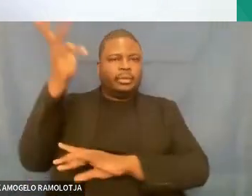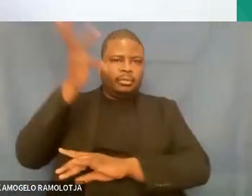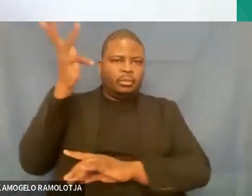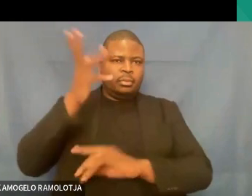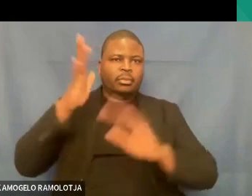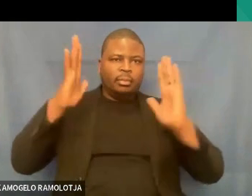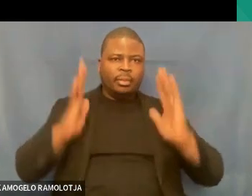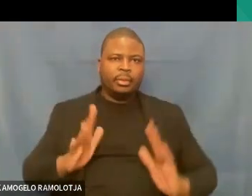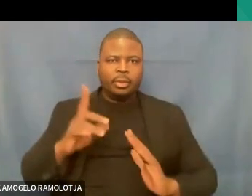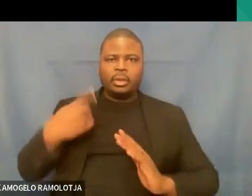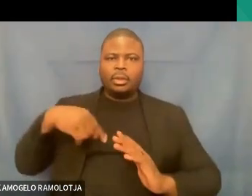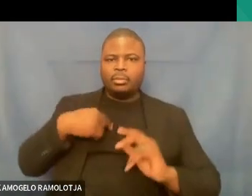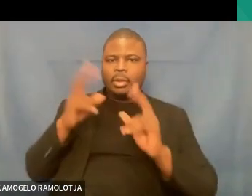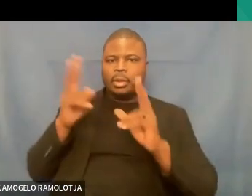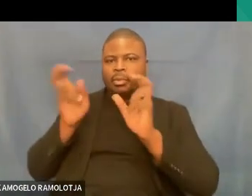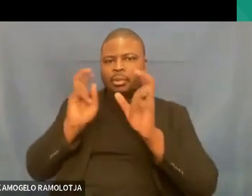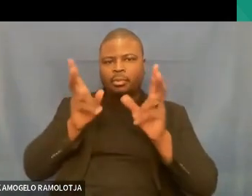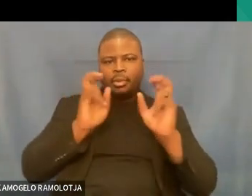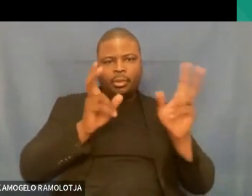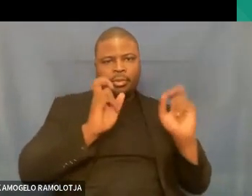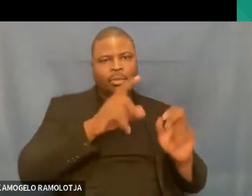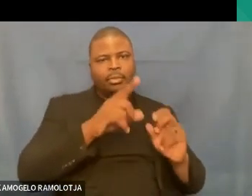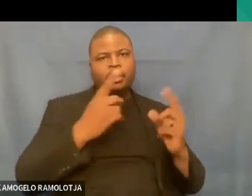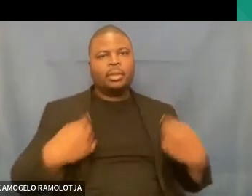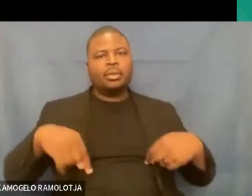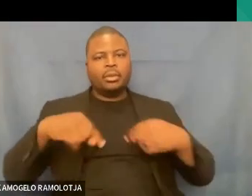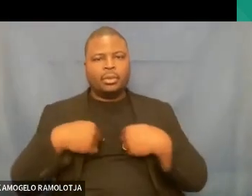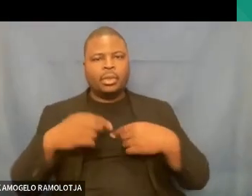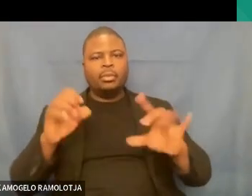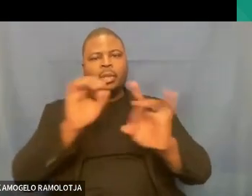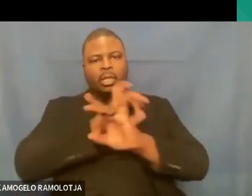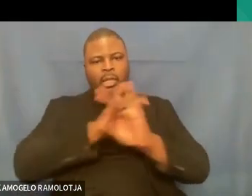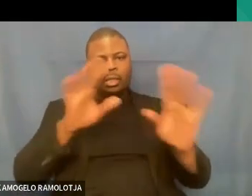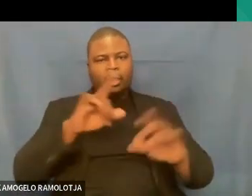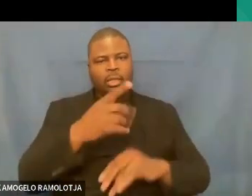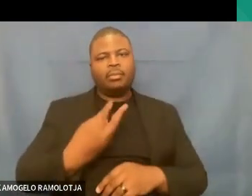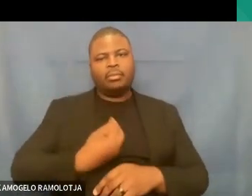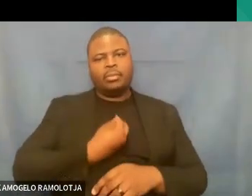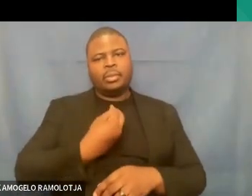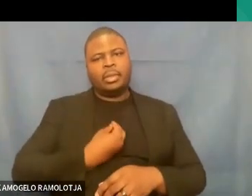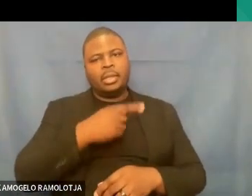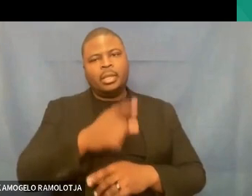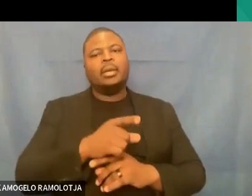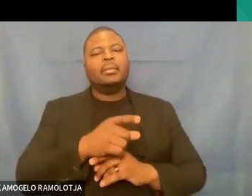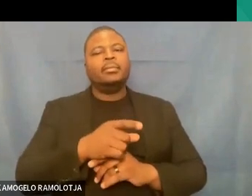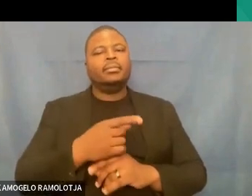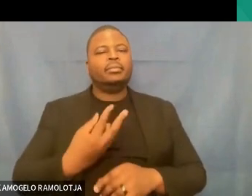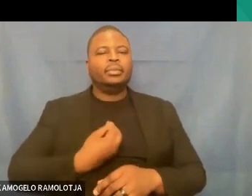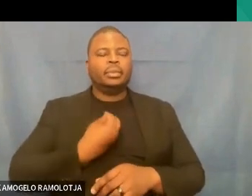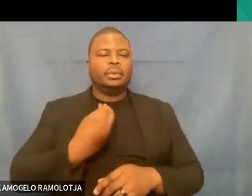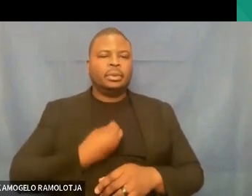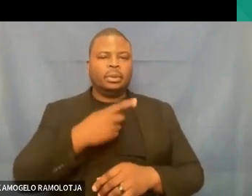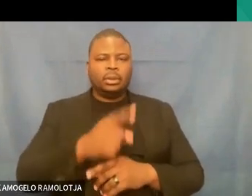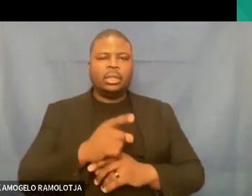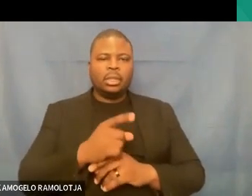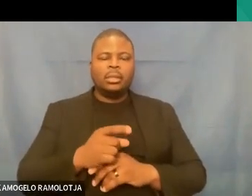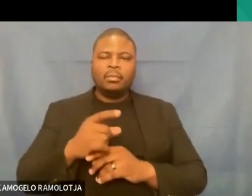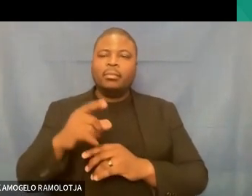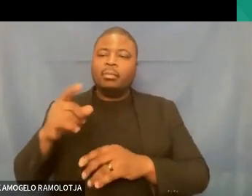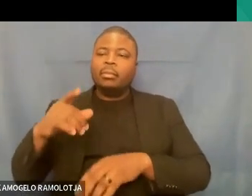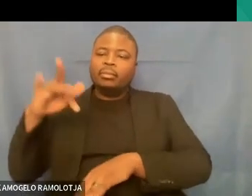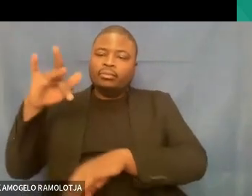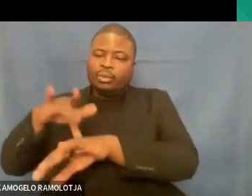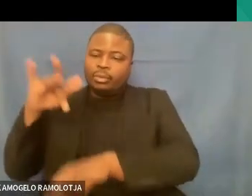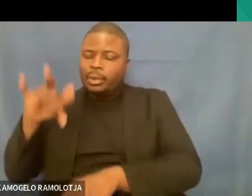clear now that the young key populations are, affected by the rights violations,